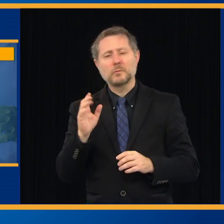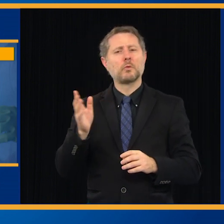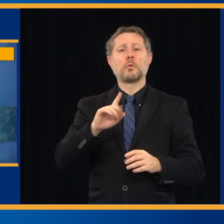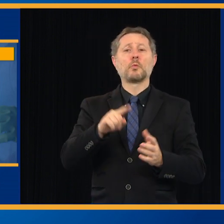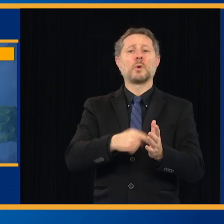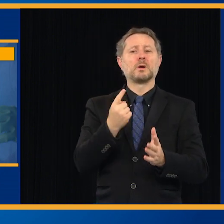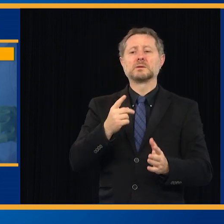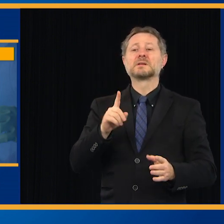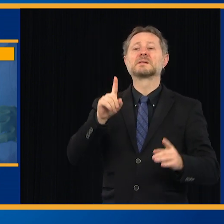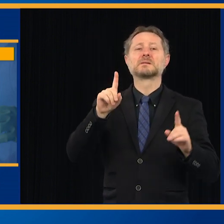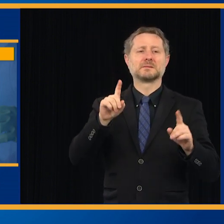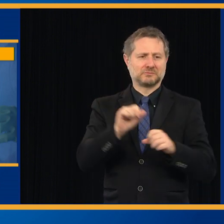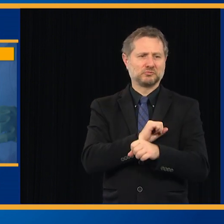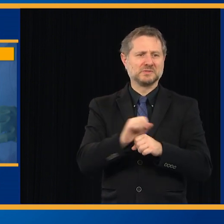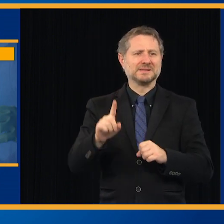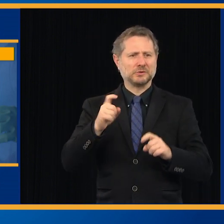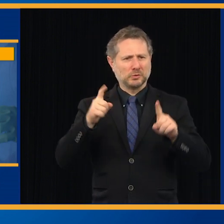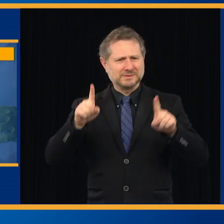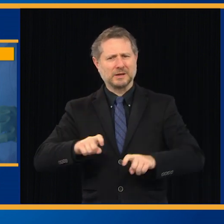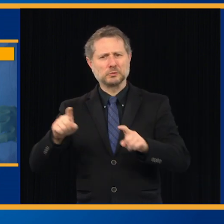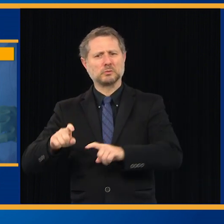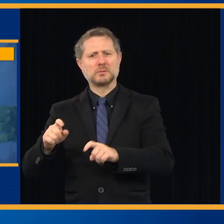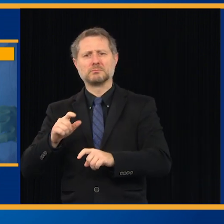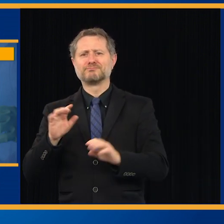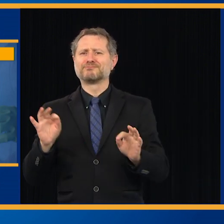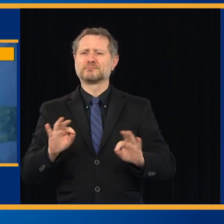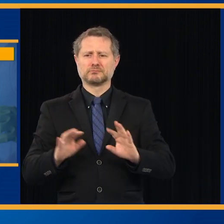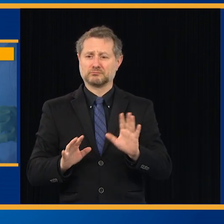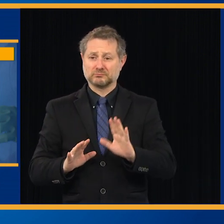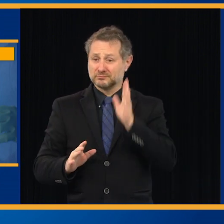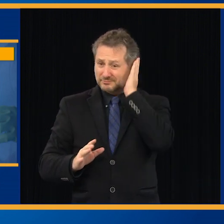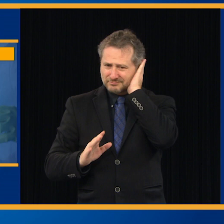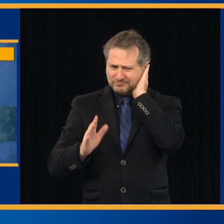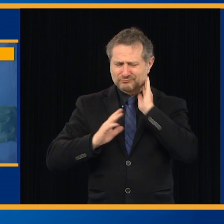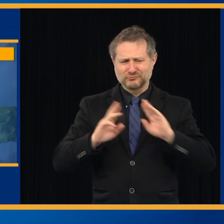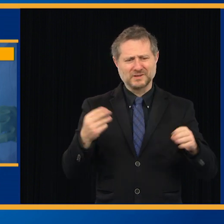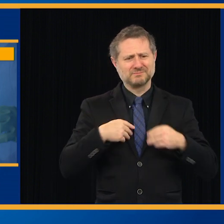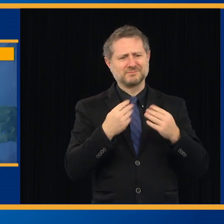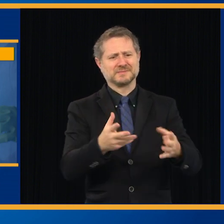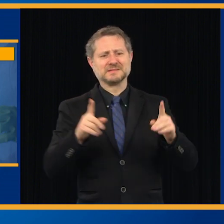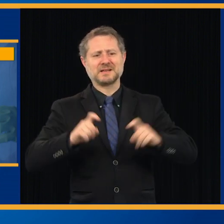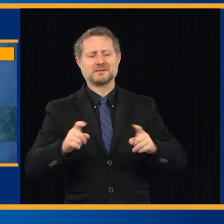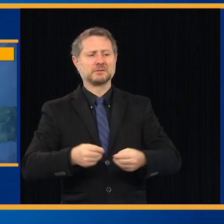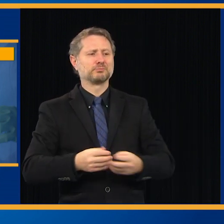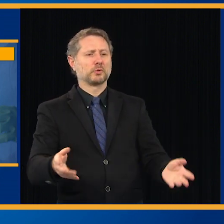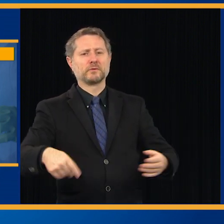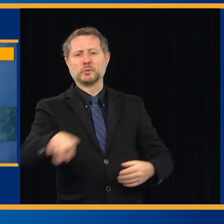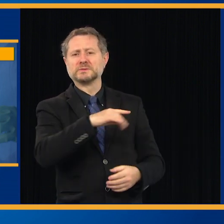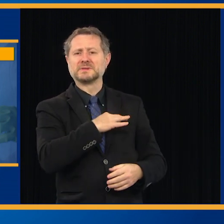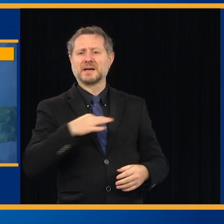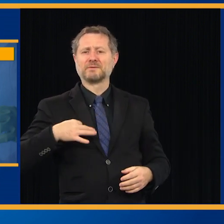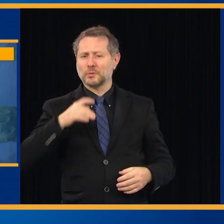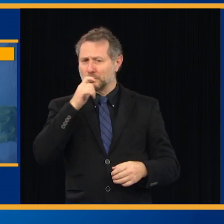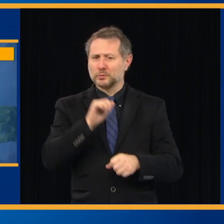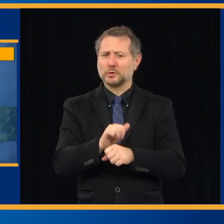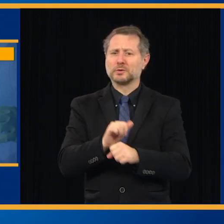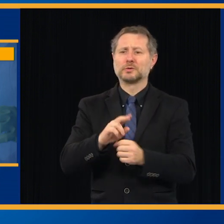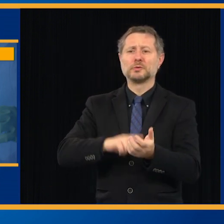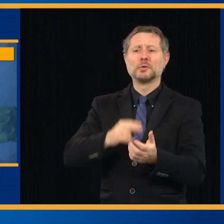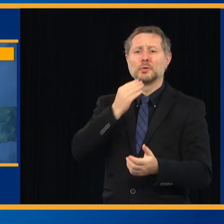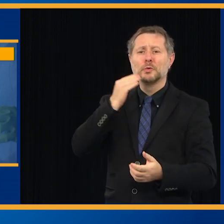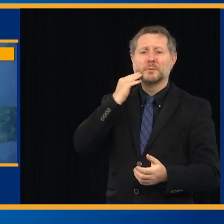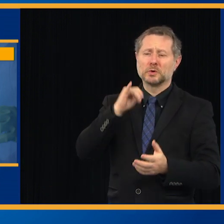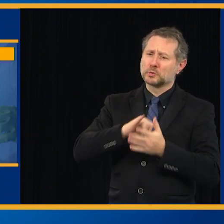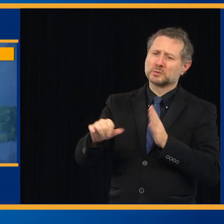test. We have the tests available. We have brought them online. The state has more testing capacity than any state in the